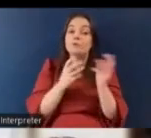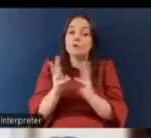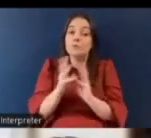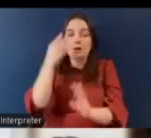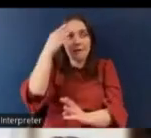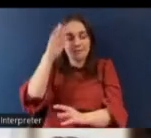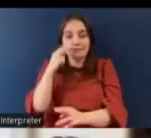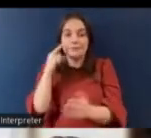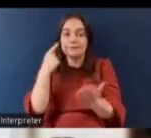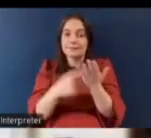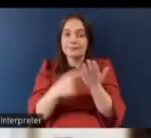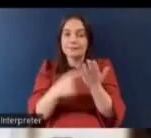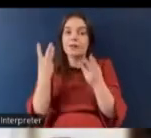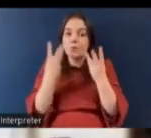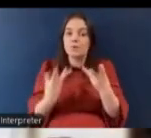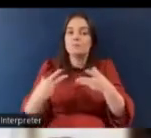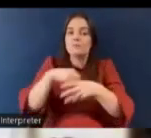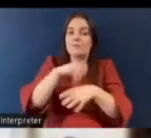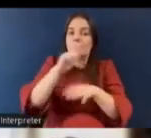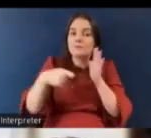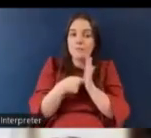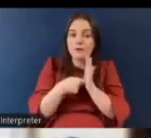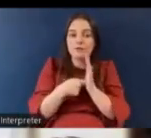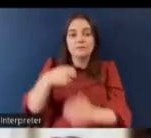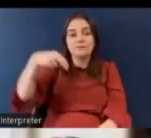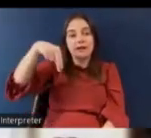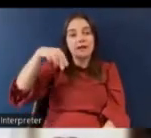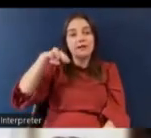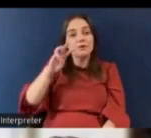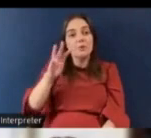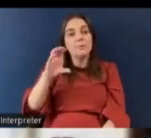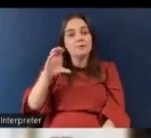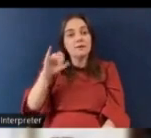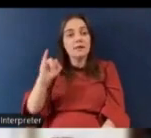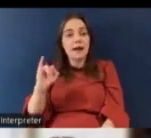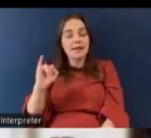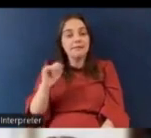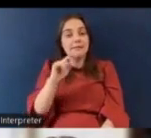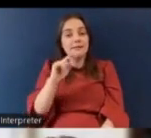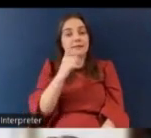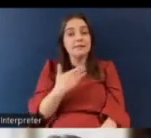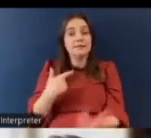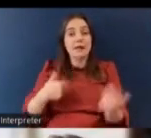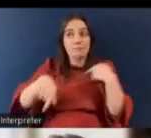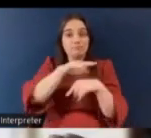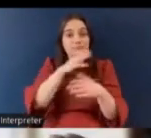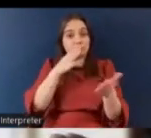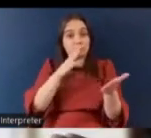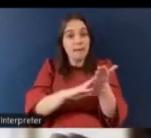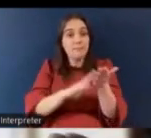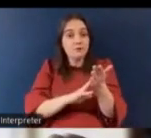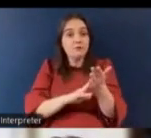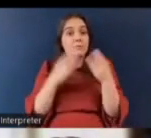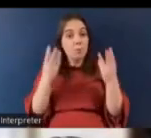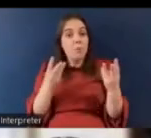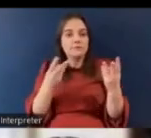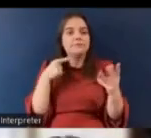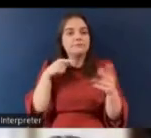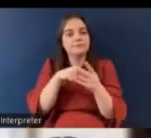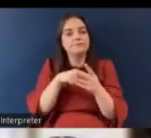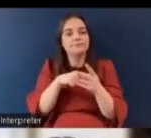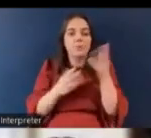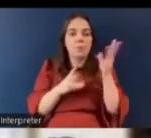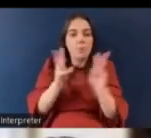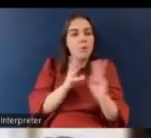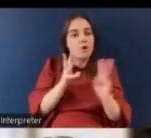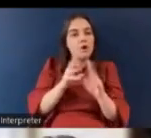For the National Women's Council, it was mandated by our membership for us to start pursuing climate